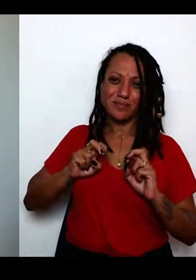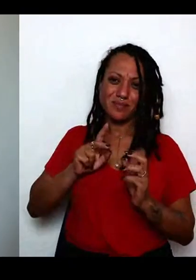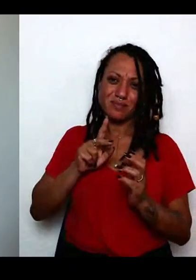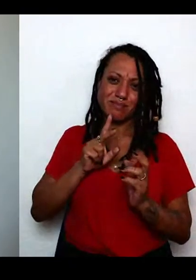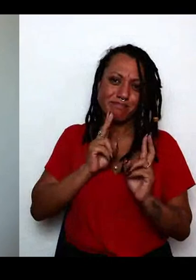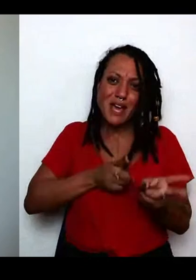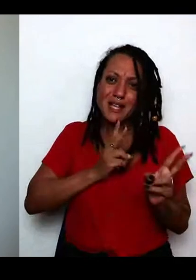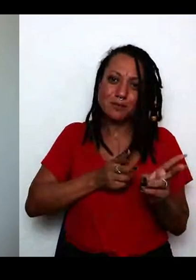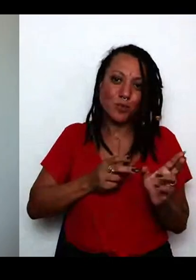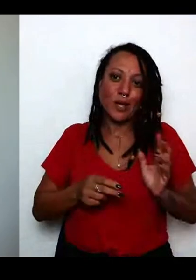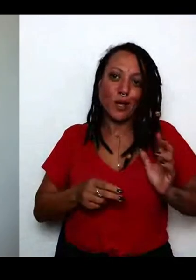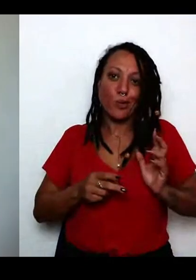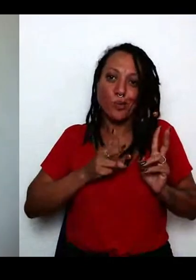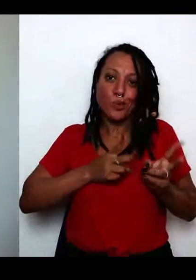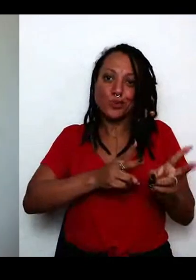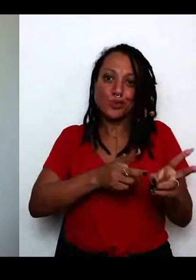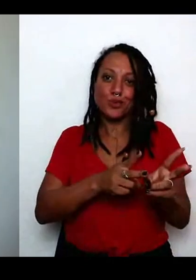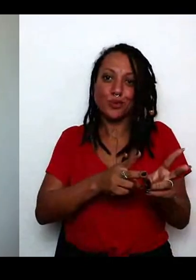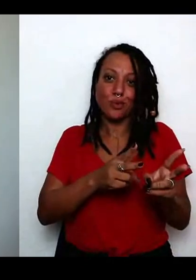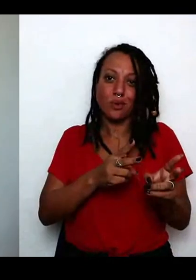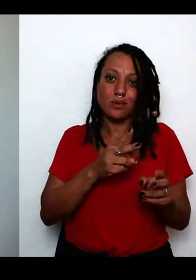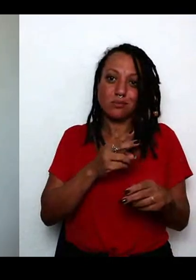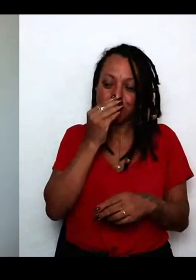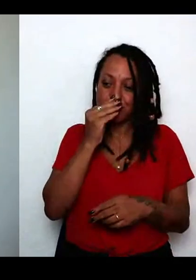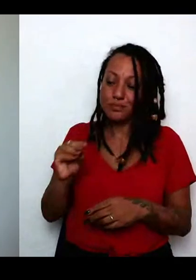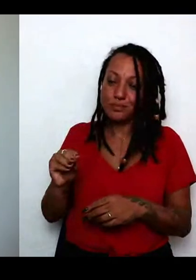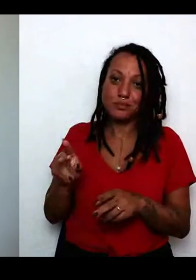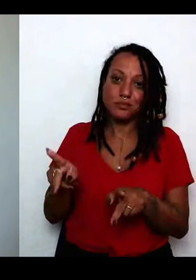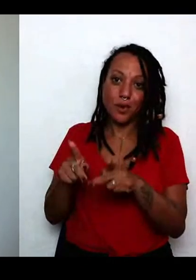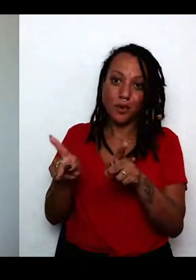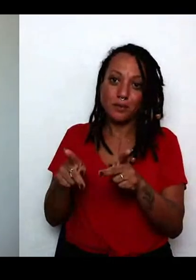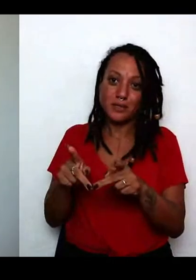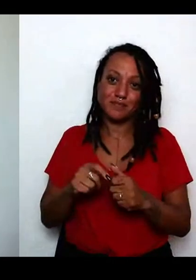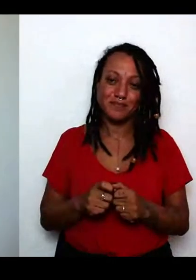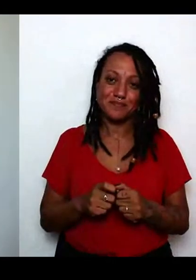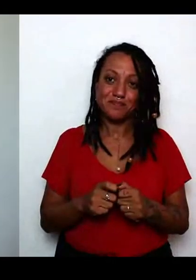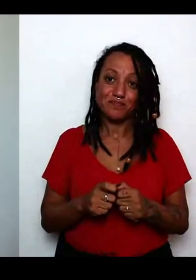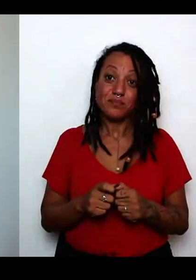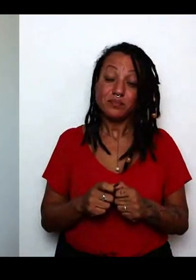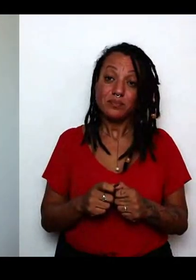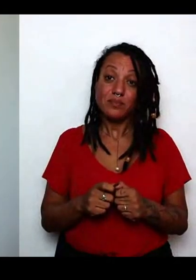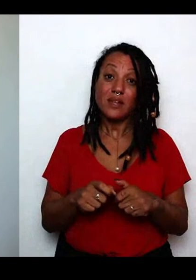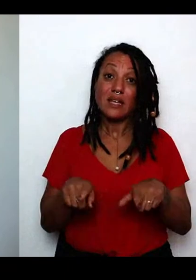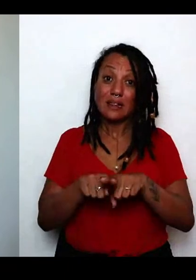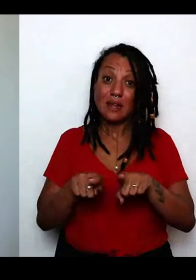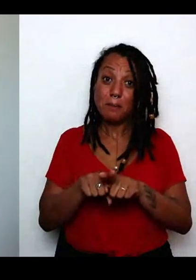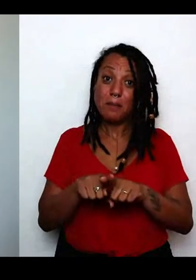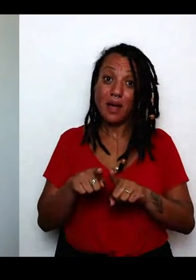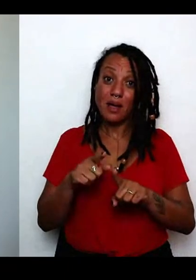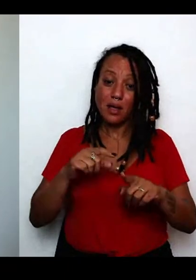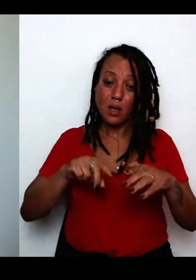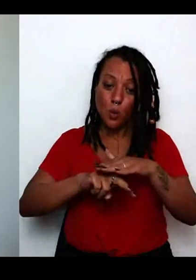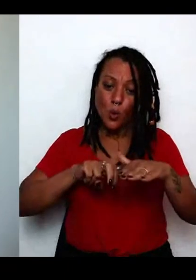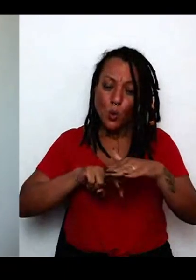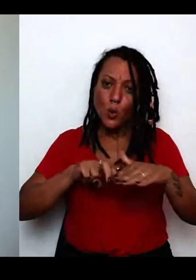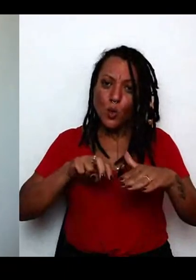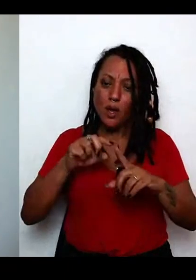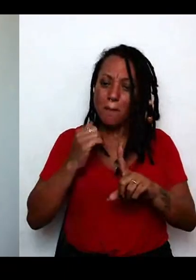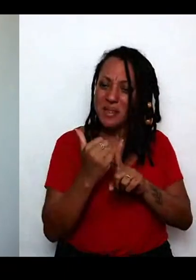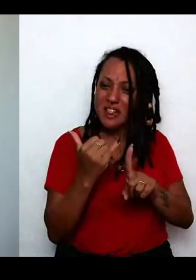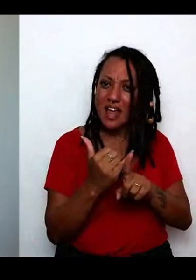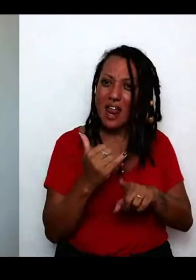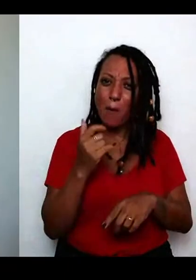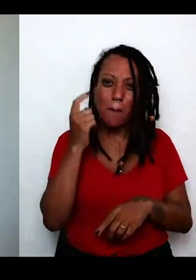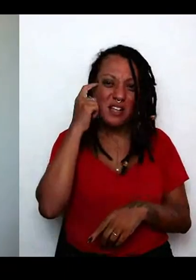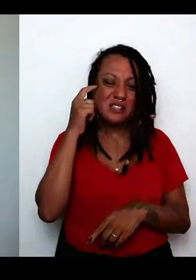drawing boundaries around minerals as being non-living and as being extractable and their extraction not affecting